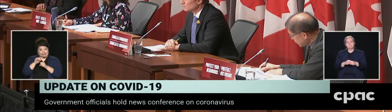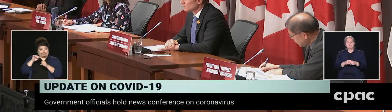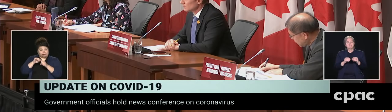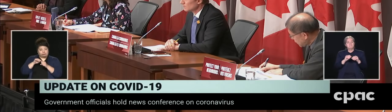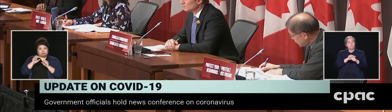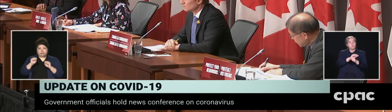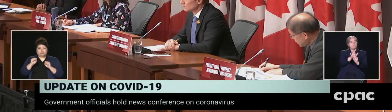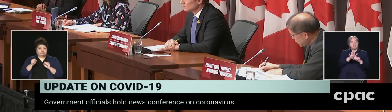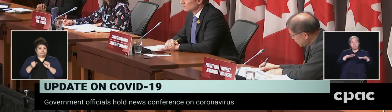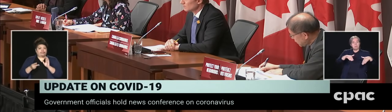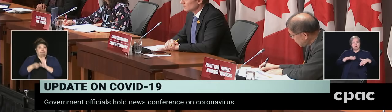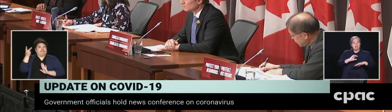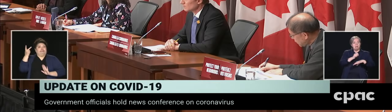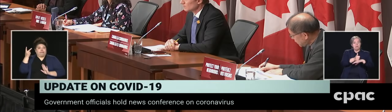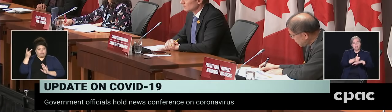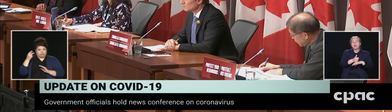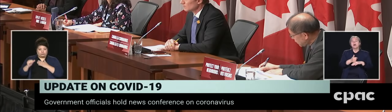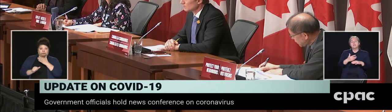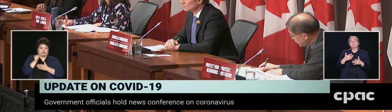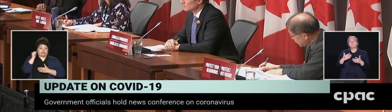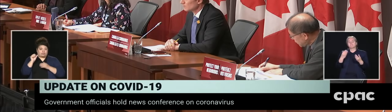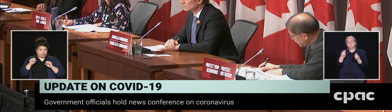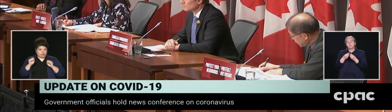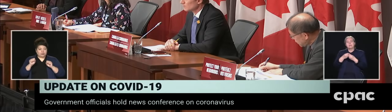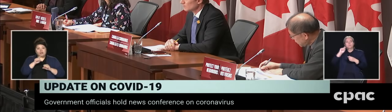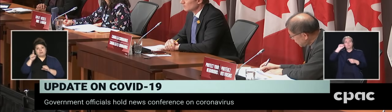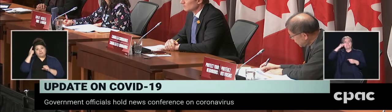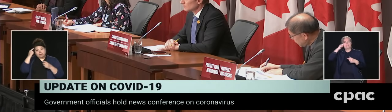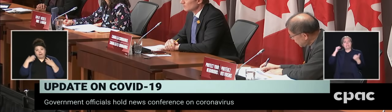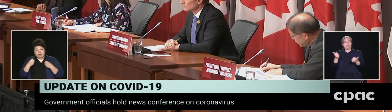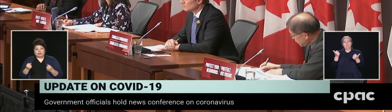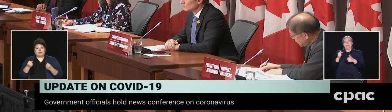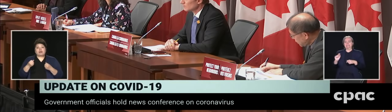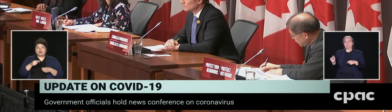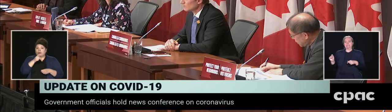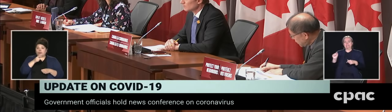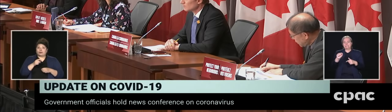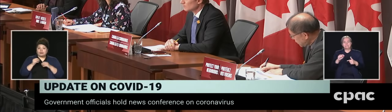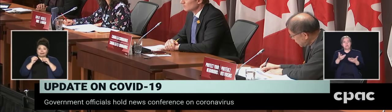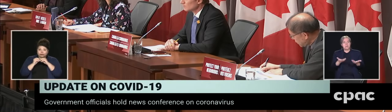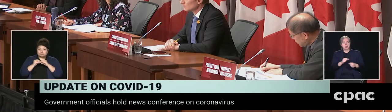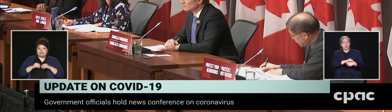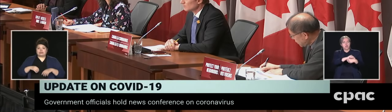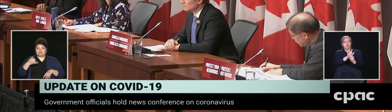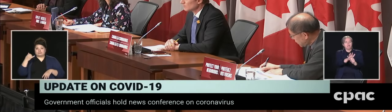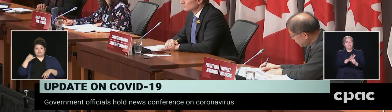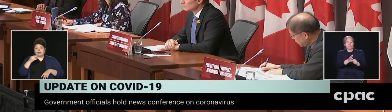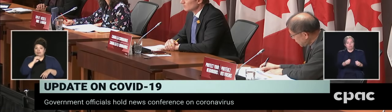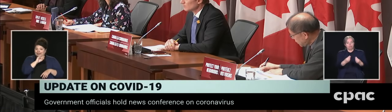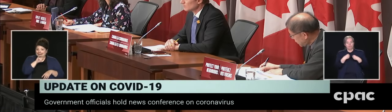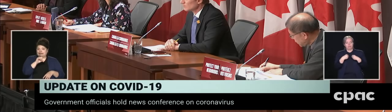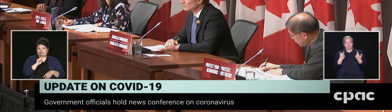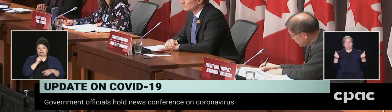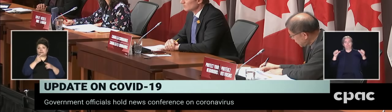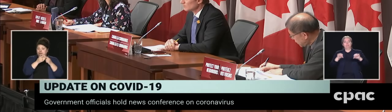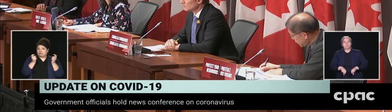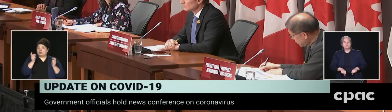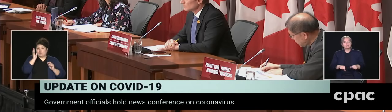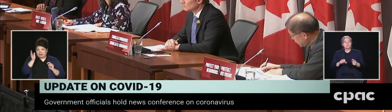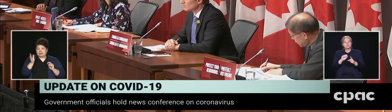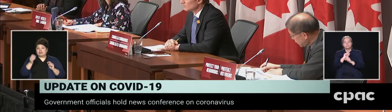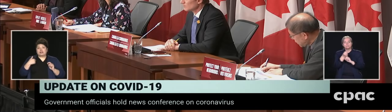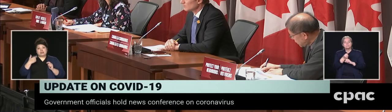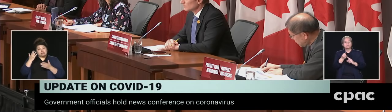on many First Nations, Inuit, and Métis persons who are suffering from, intergenerational trauma caused